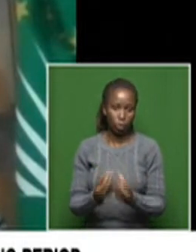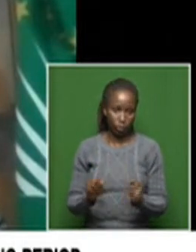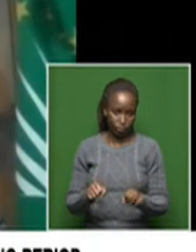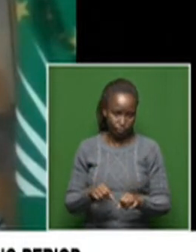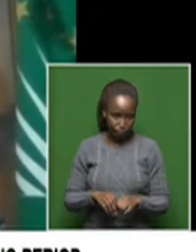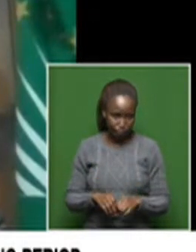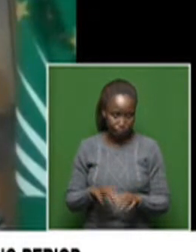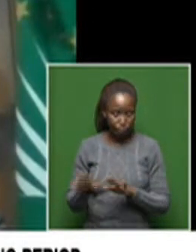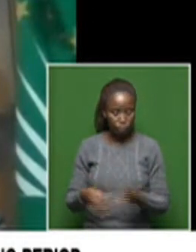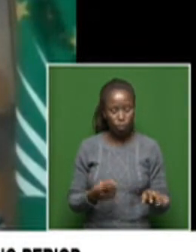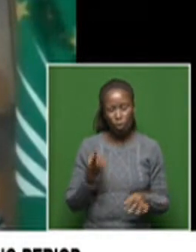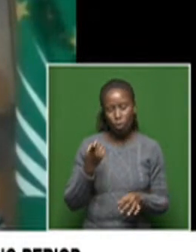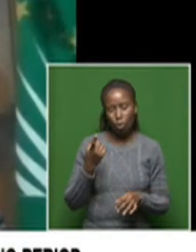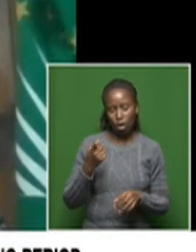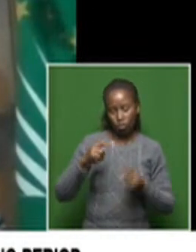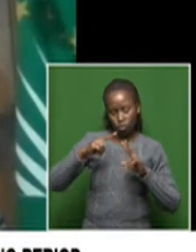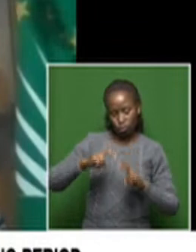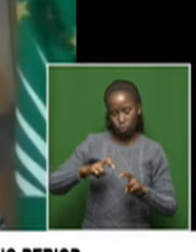reports that has been